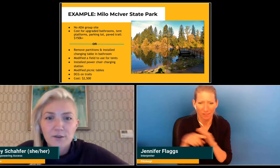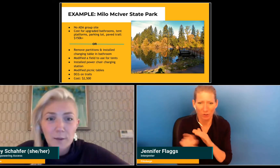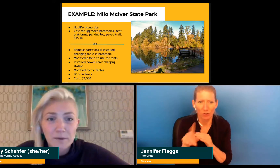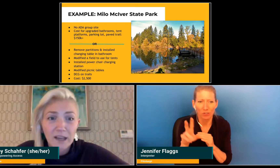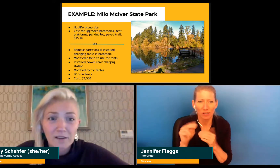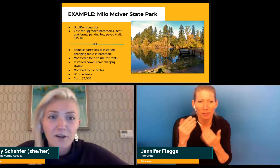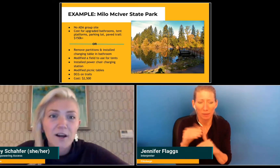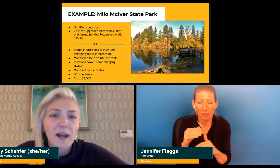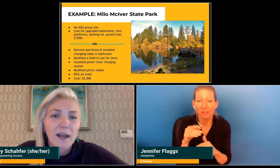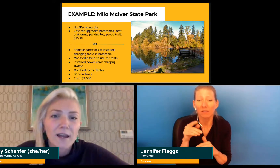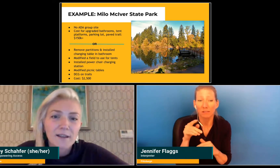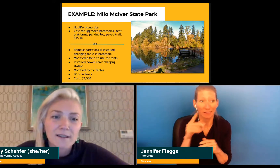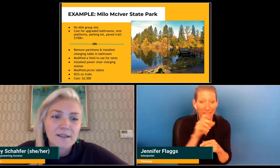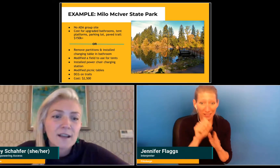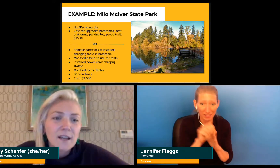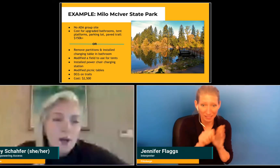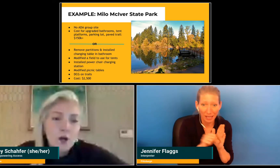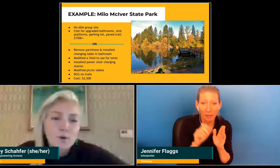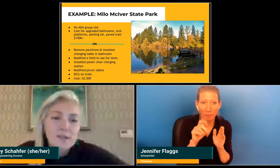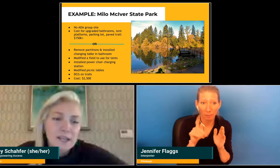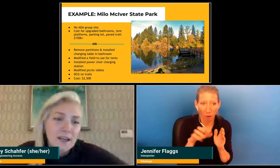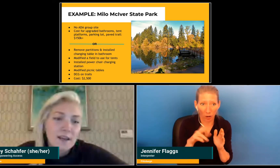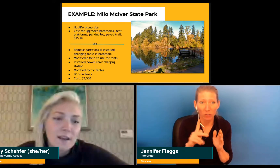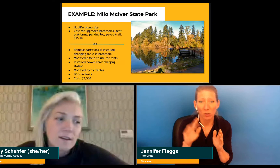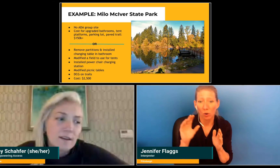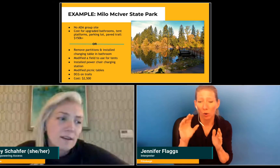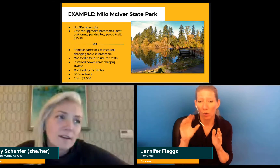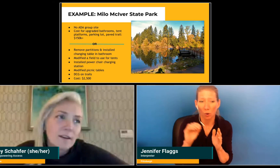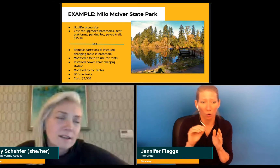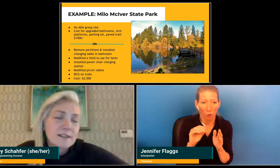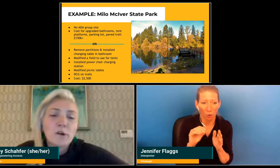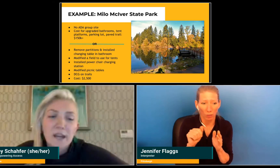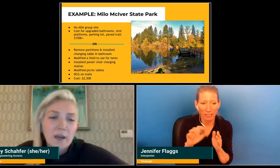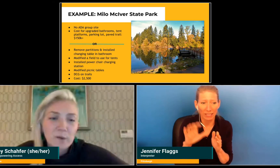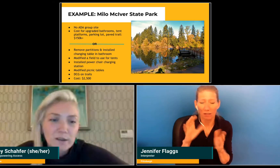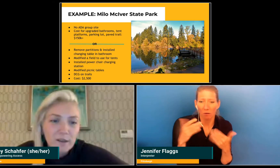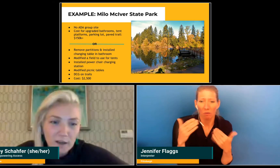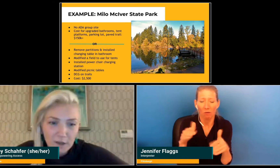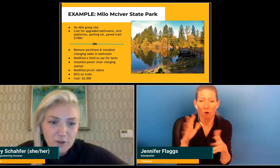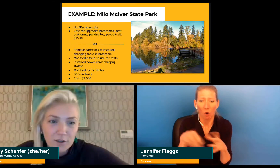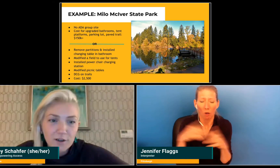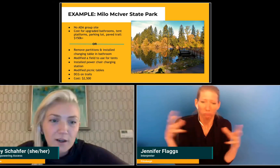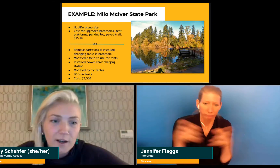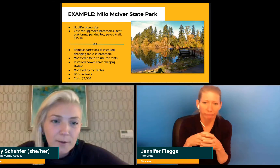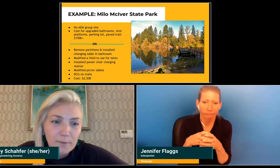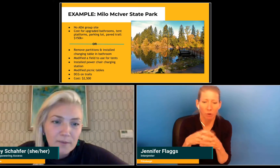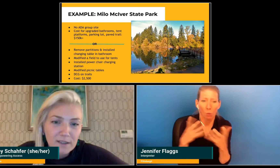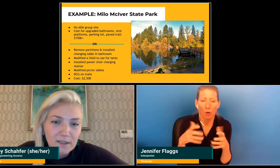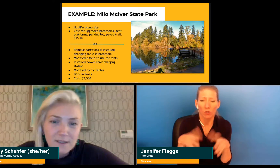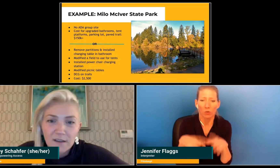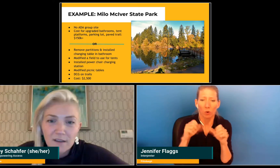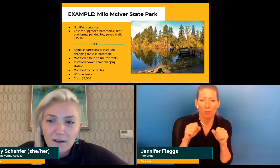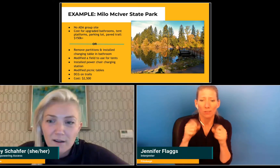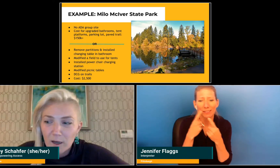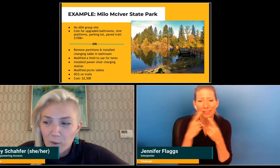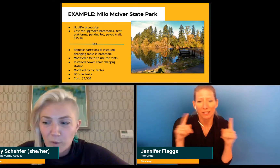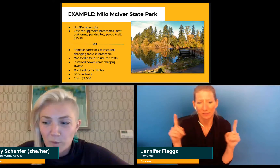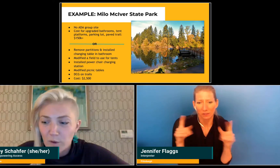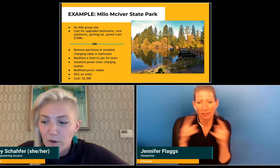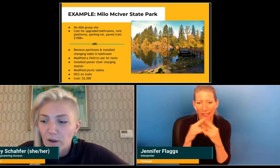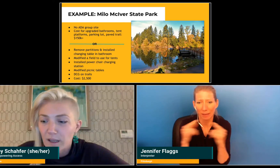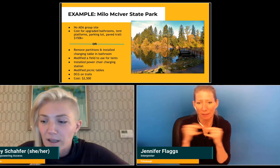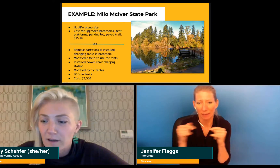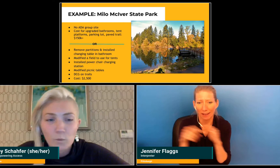parks, to come together and host a accessible camping adventure. It's something that a